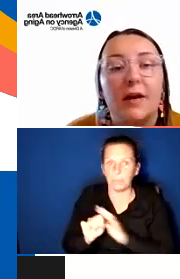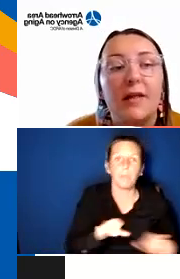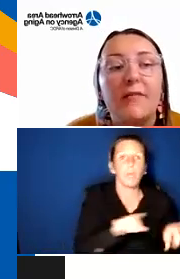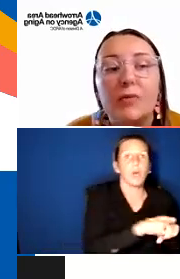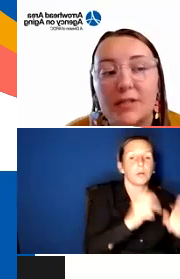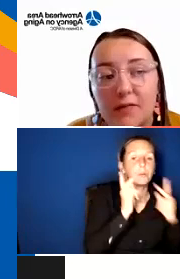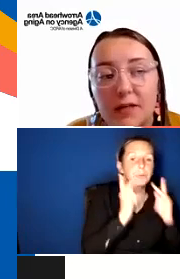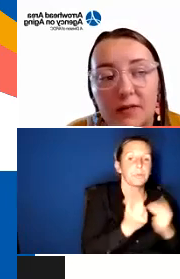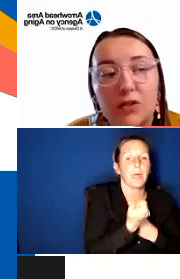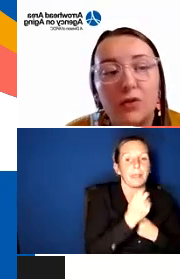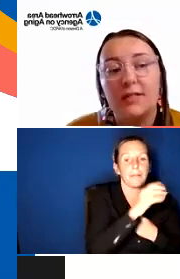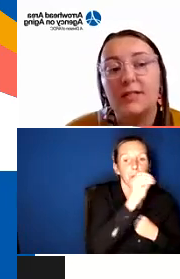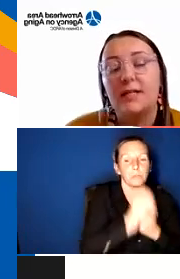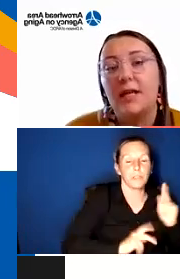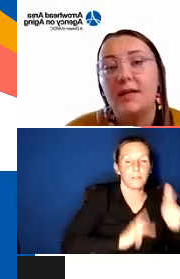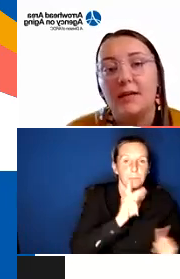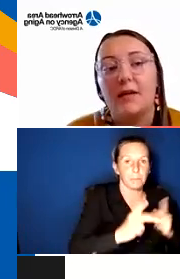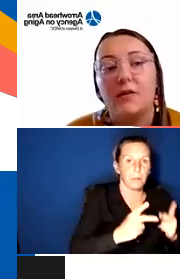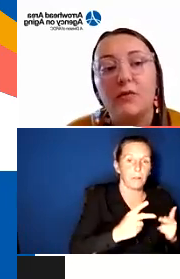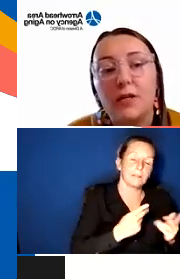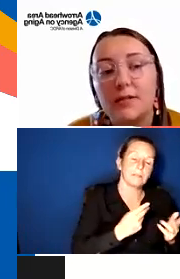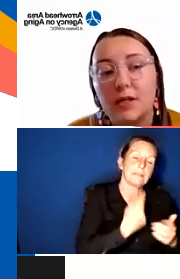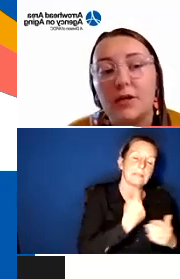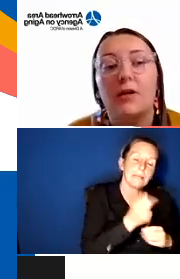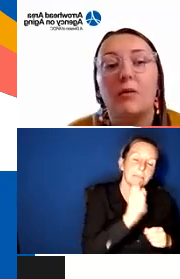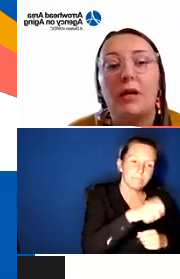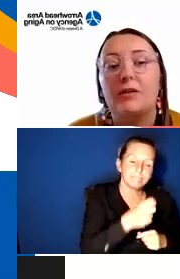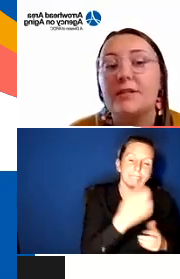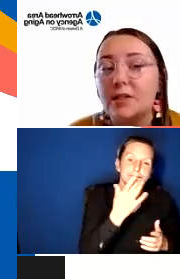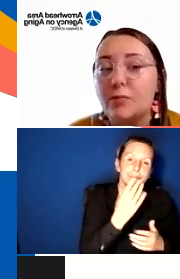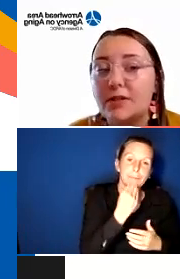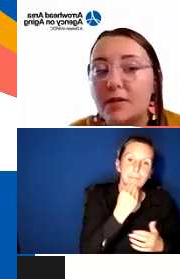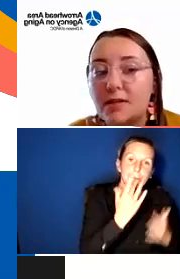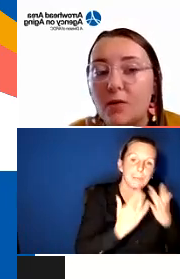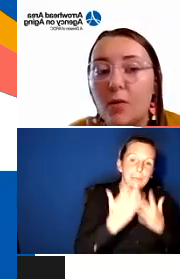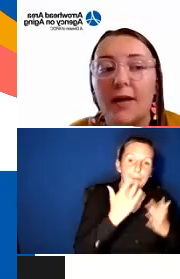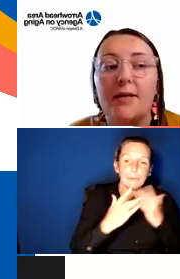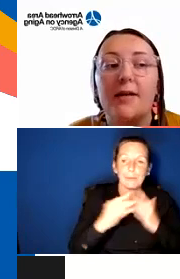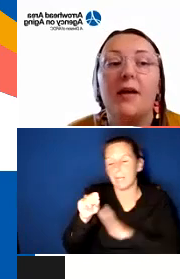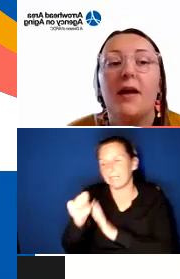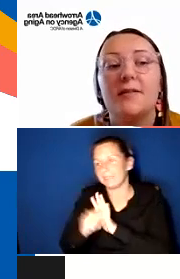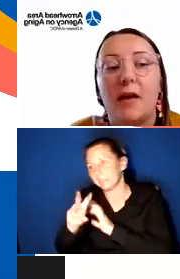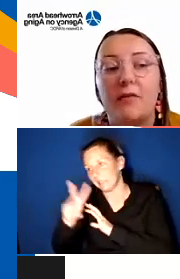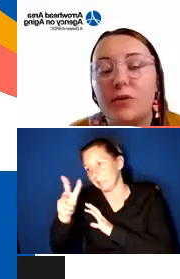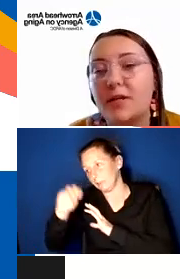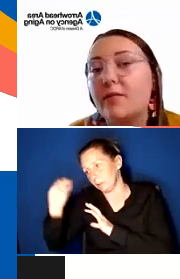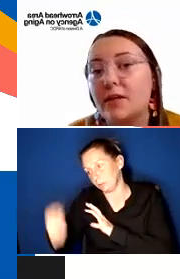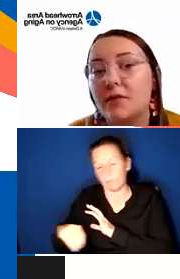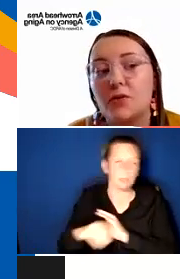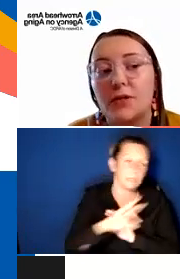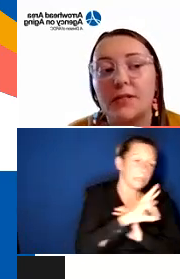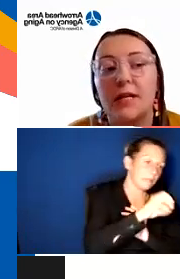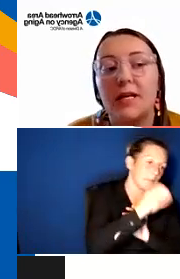seeing 11% of individuals indicating that they are food insecure compared to 6% statewide, and 7%